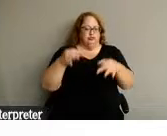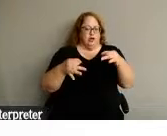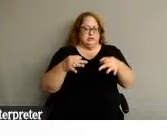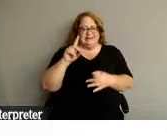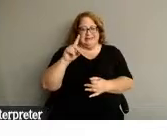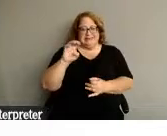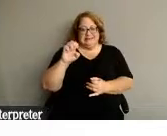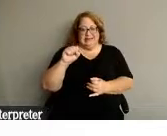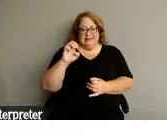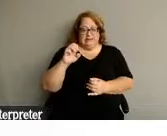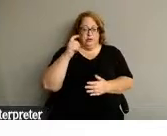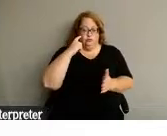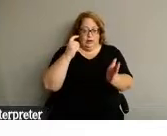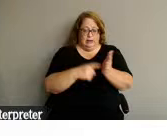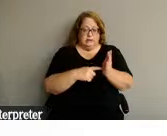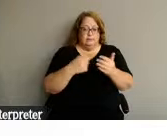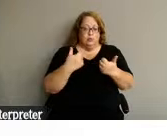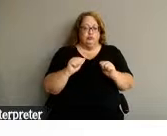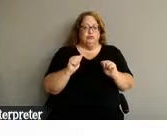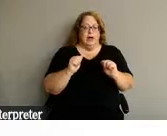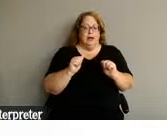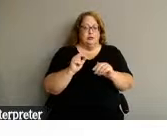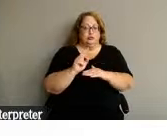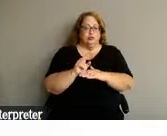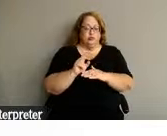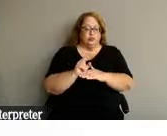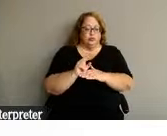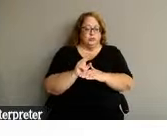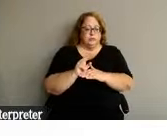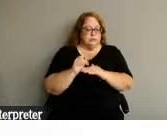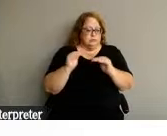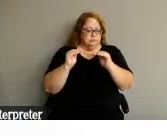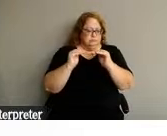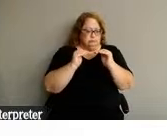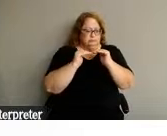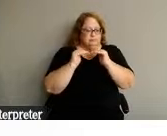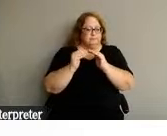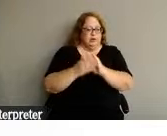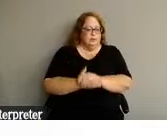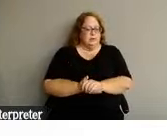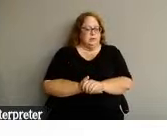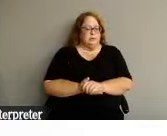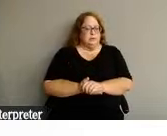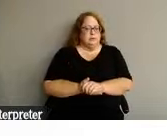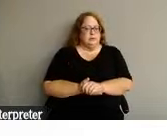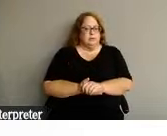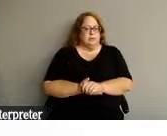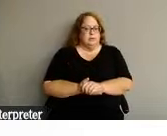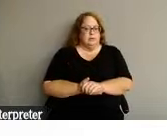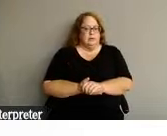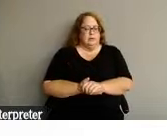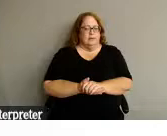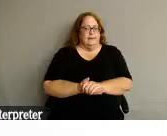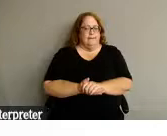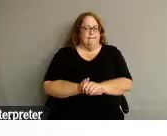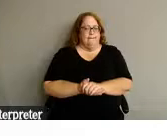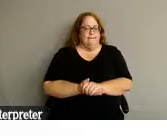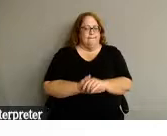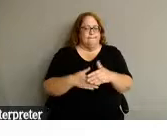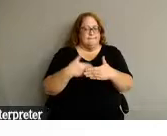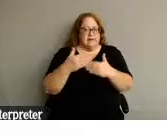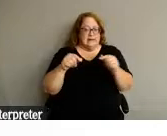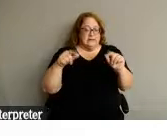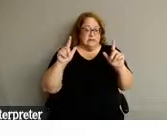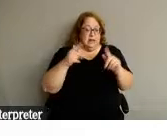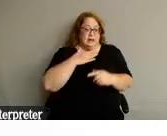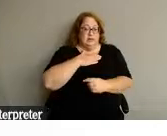DESE recognizes, but we try and use sparingly, so that isn't something that is just used just because. Next slide,